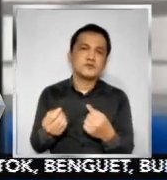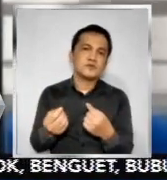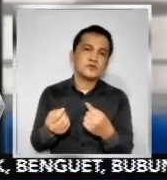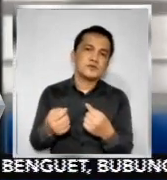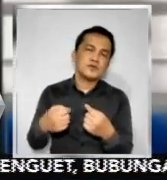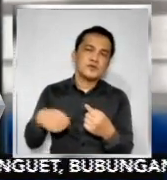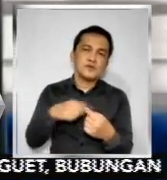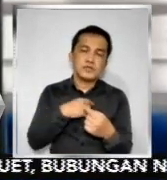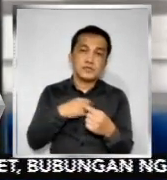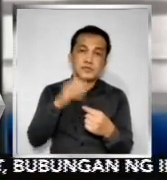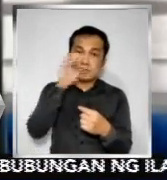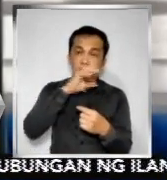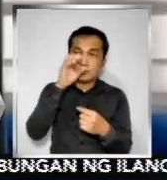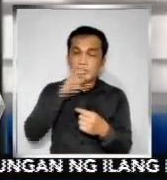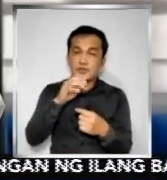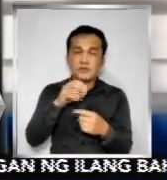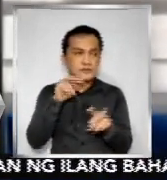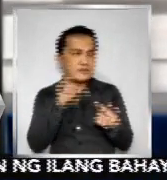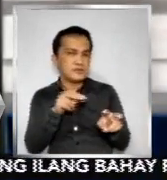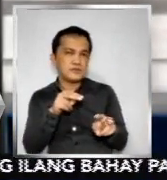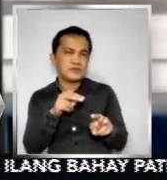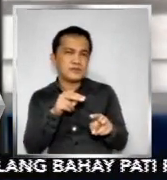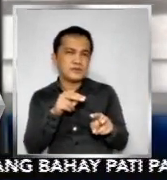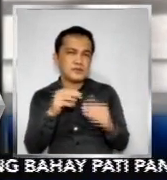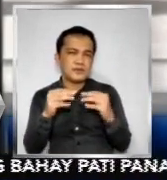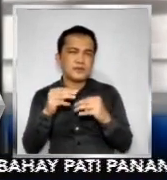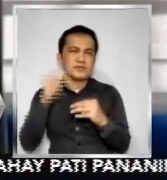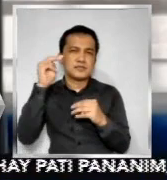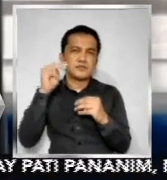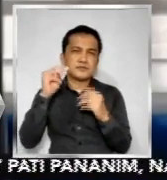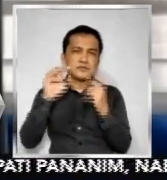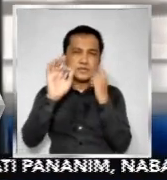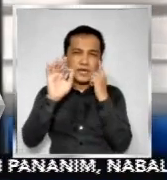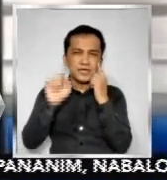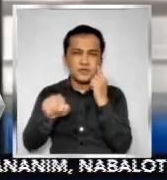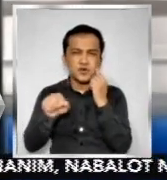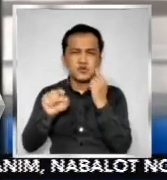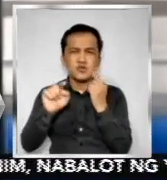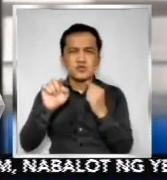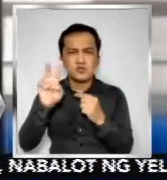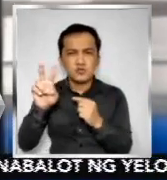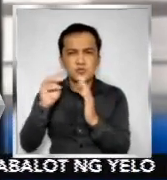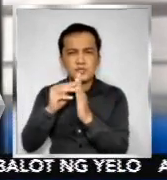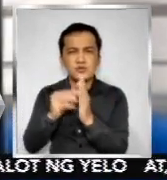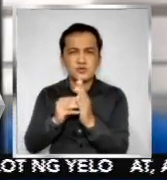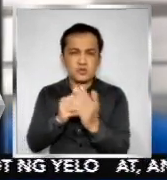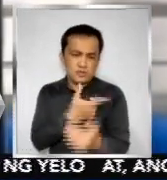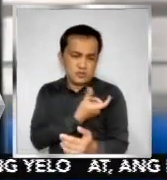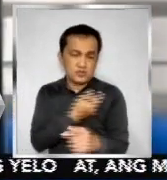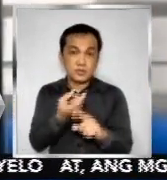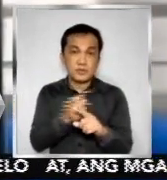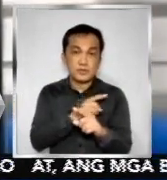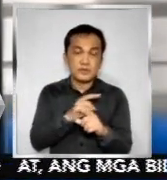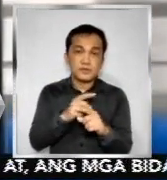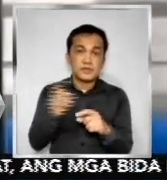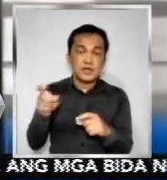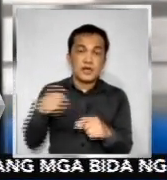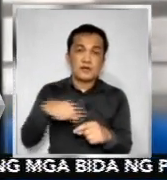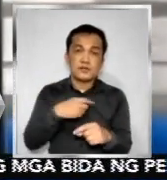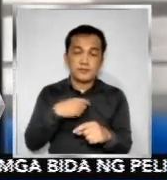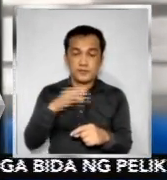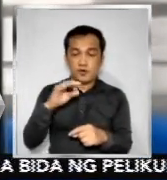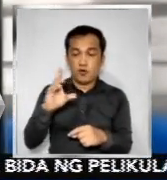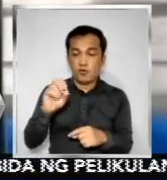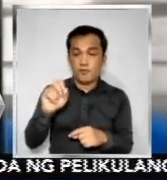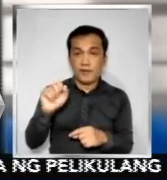to a maximum of 9.2 million doses coming through the COVAX facility already